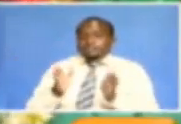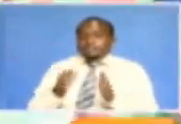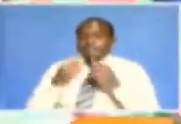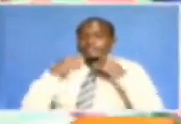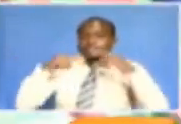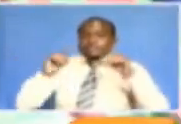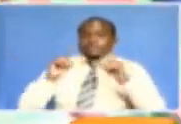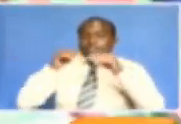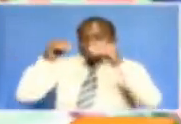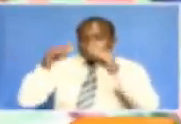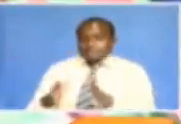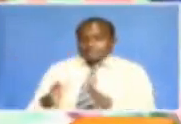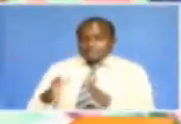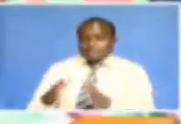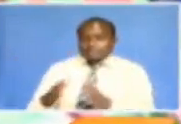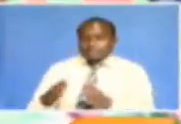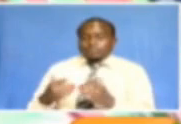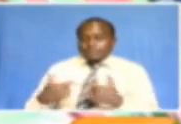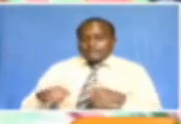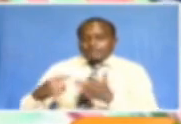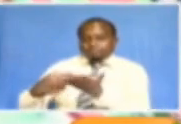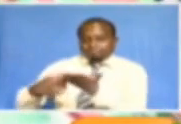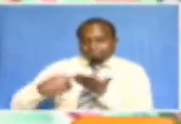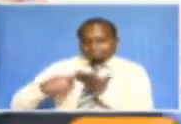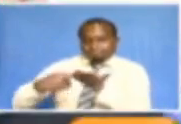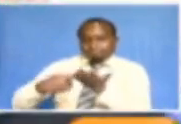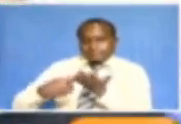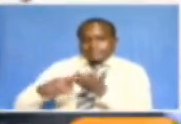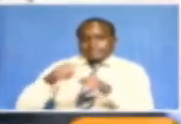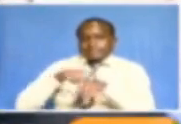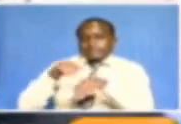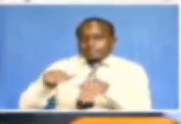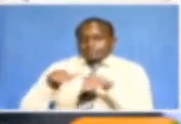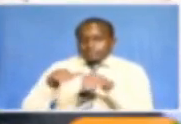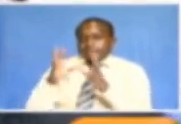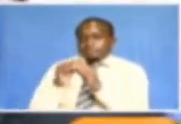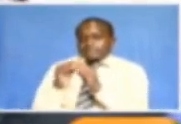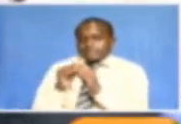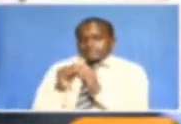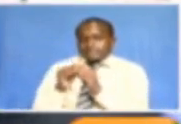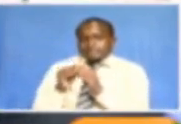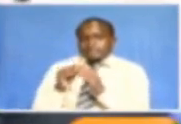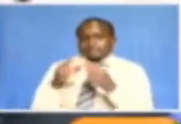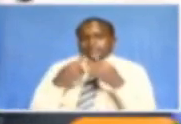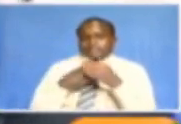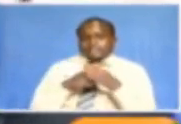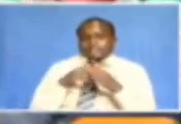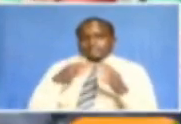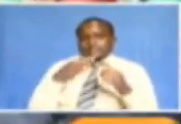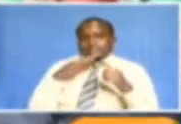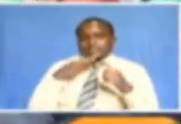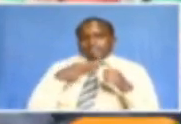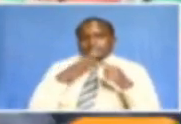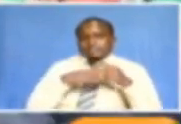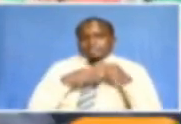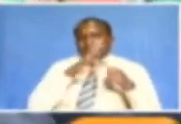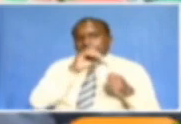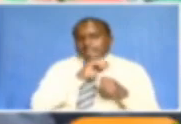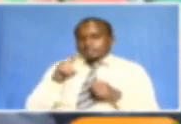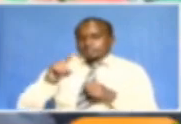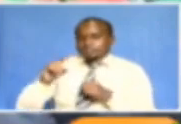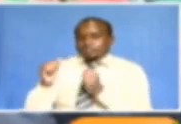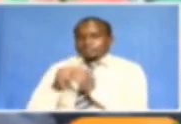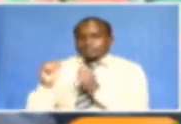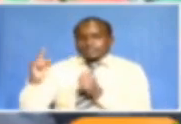announced that teachers will give dialogue a chance as they await a meeting with the Teacher Service Commission set for between September 30th and October 1st. Sossion spoke during the